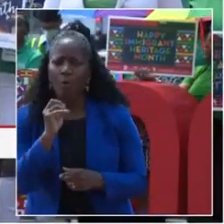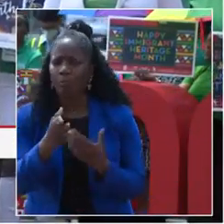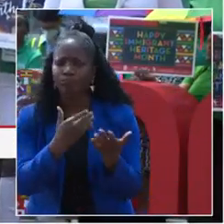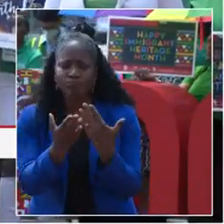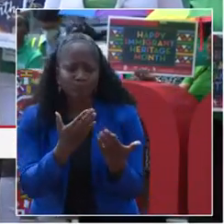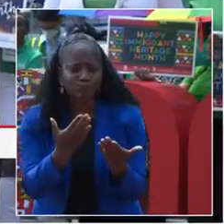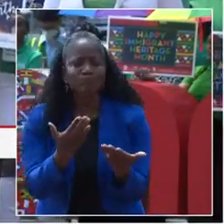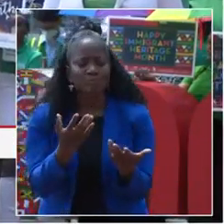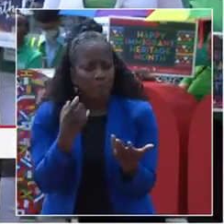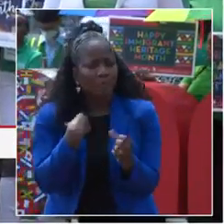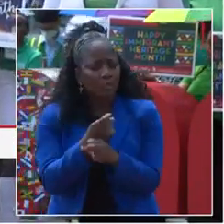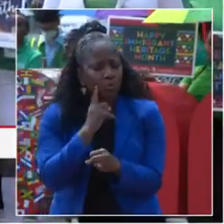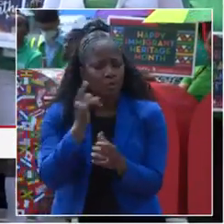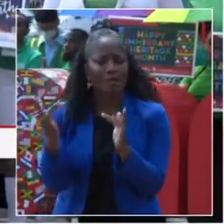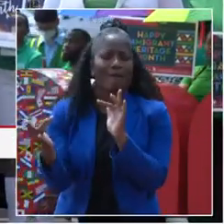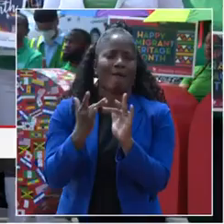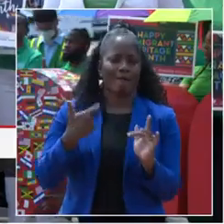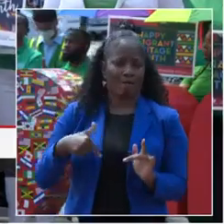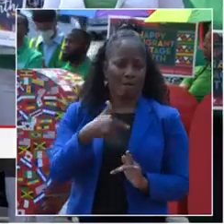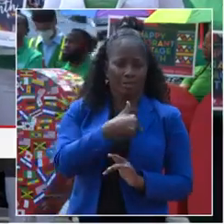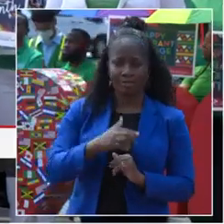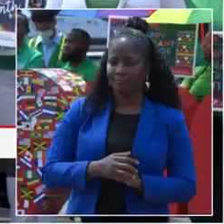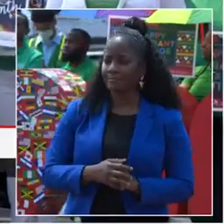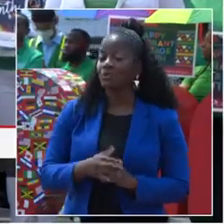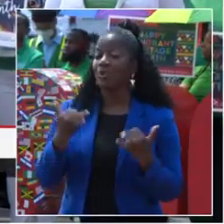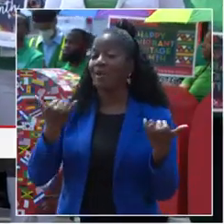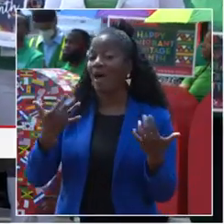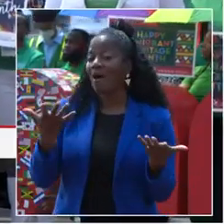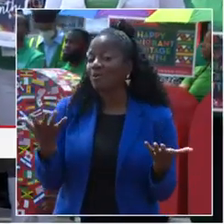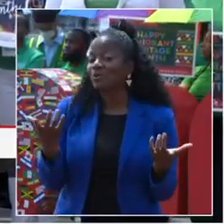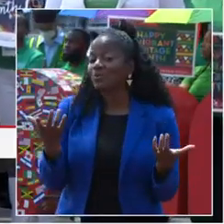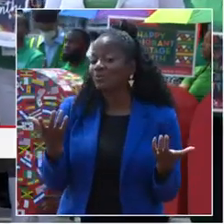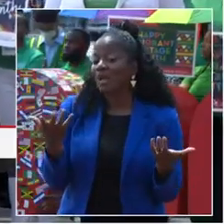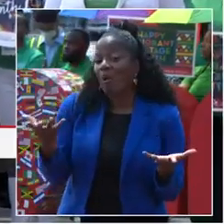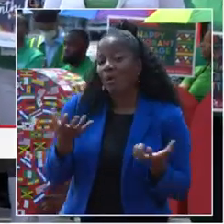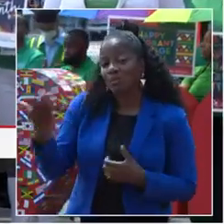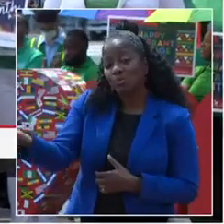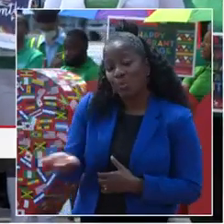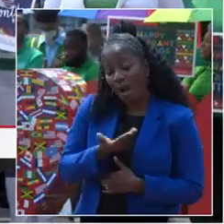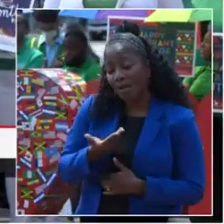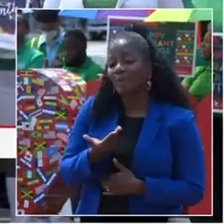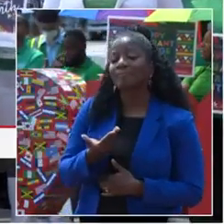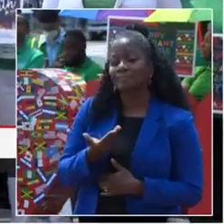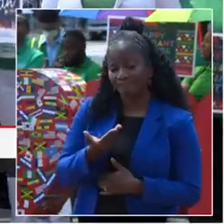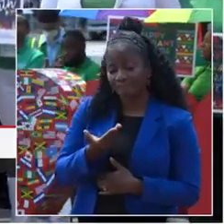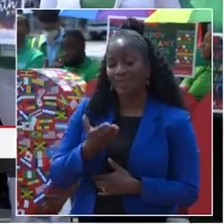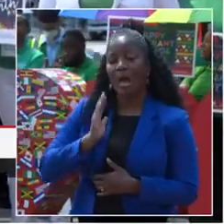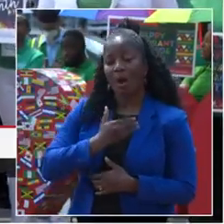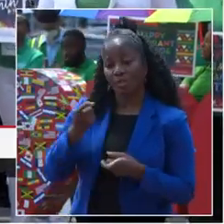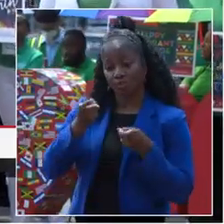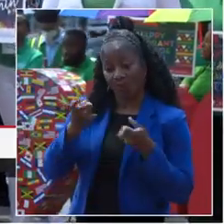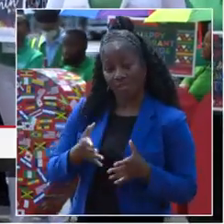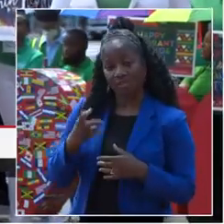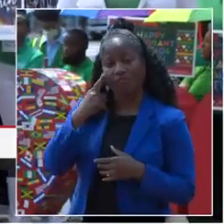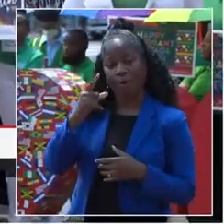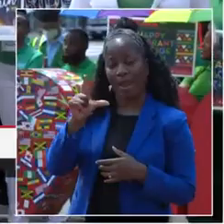you. At this point, I'd like to welcome up to the podium our Director